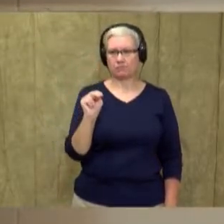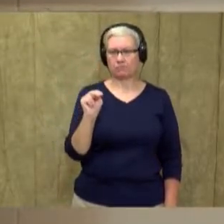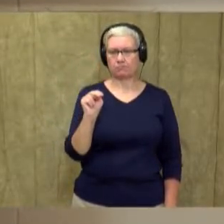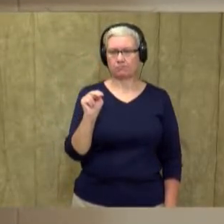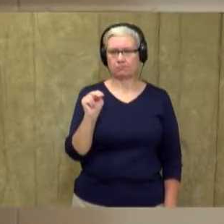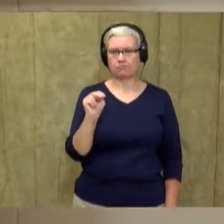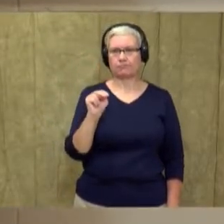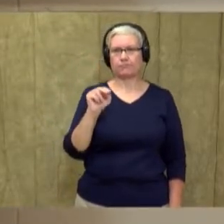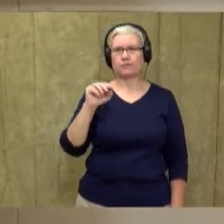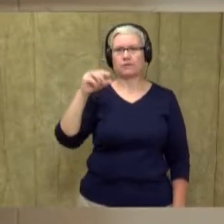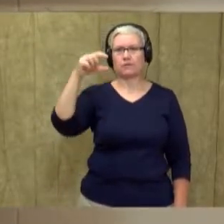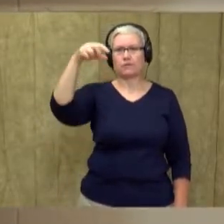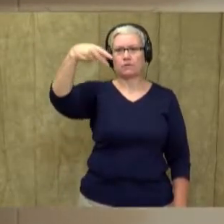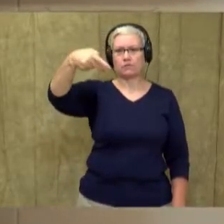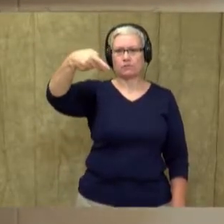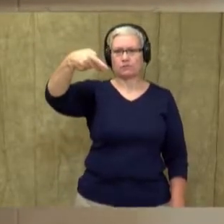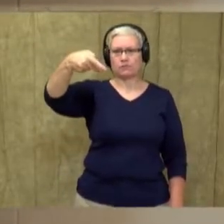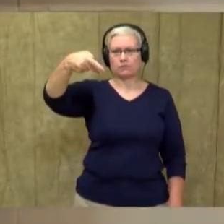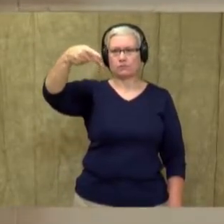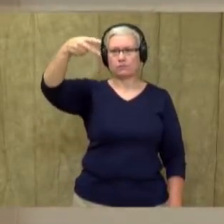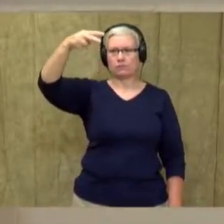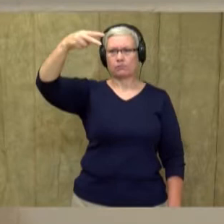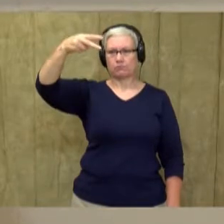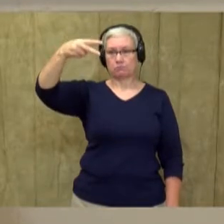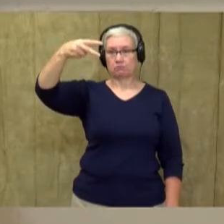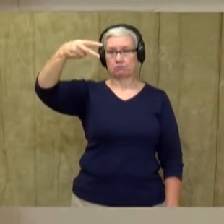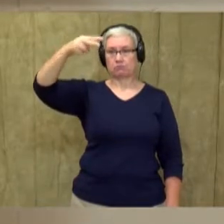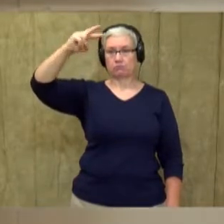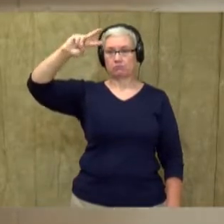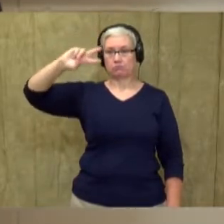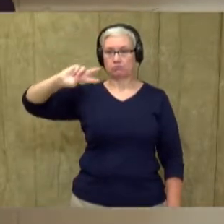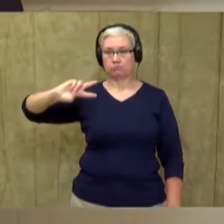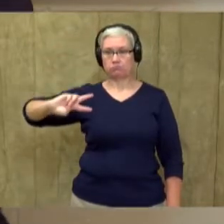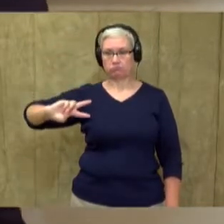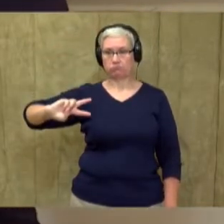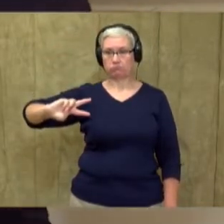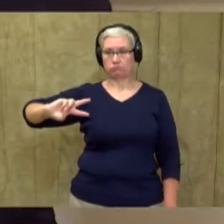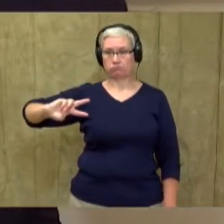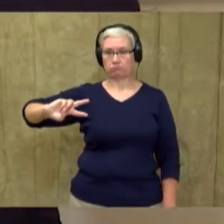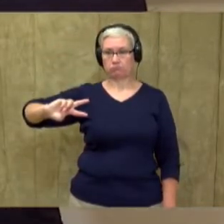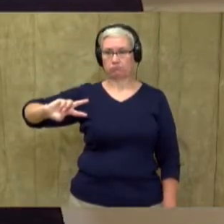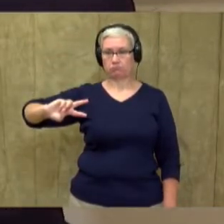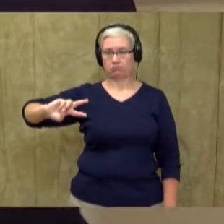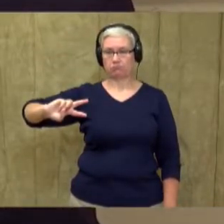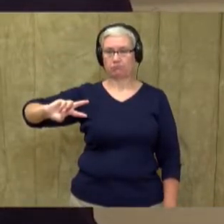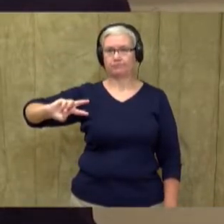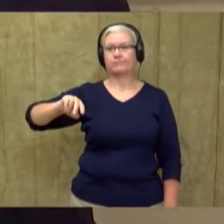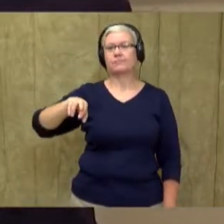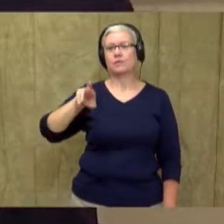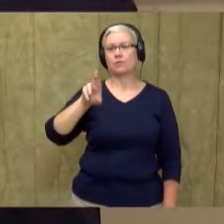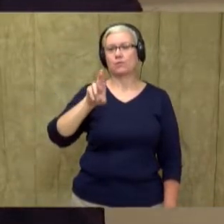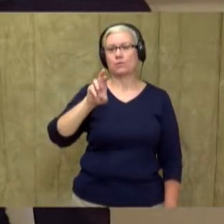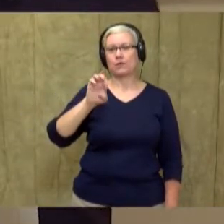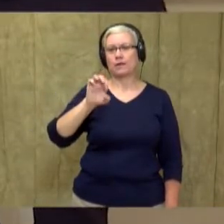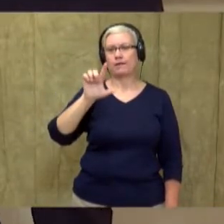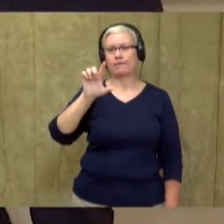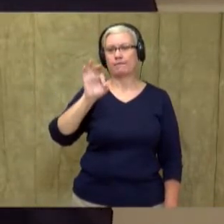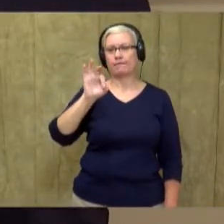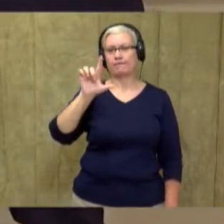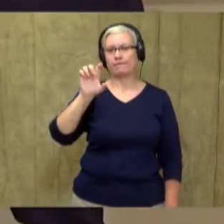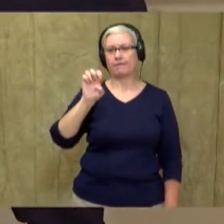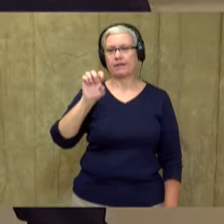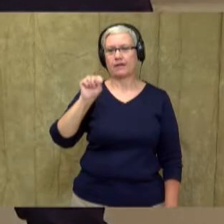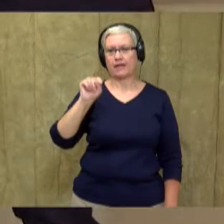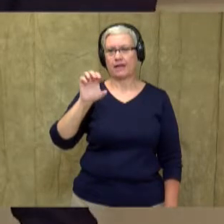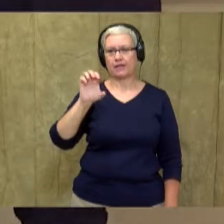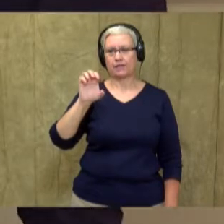get an image from 1 to 5 where it's kind of reversed, we call that a reflection. We flipped it, so we're